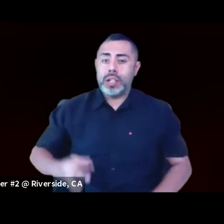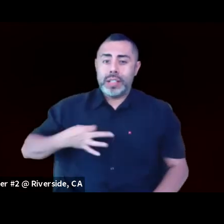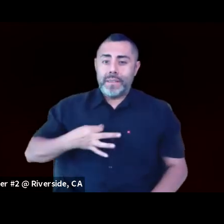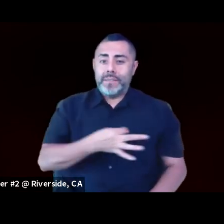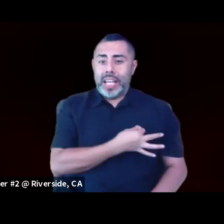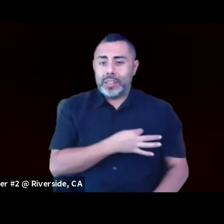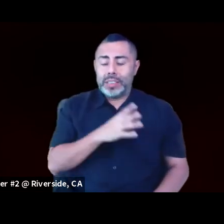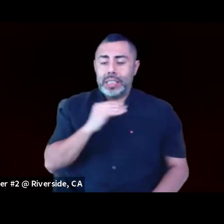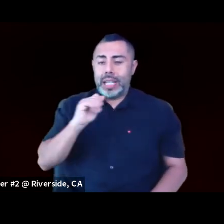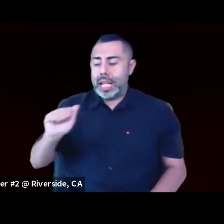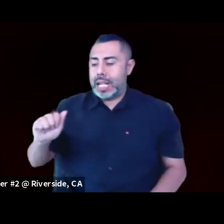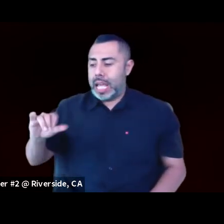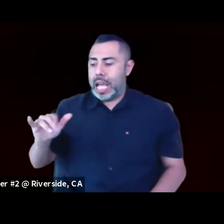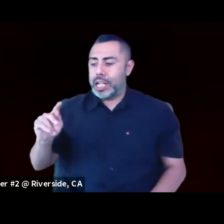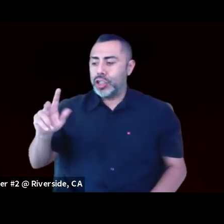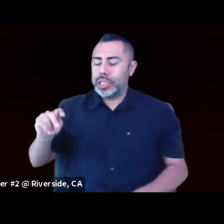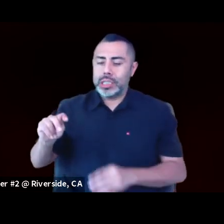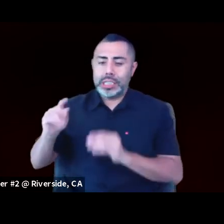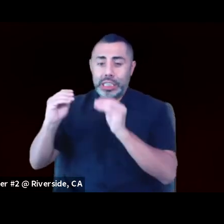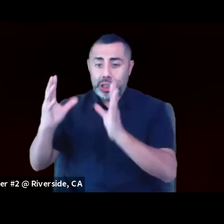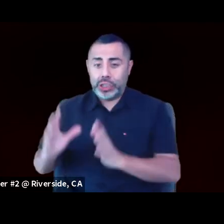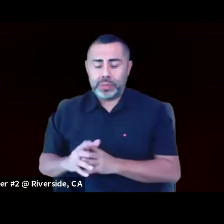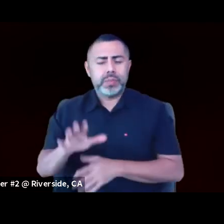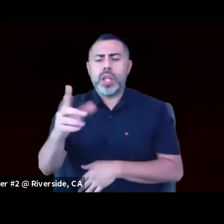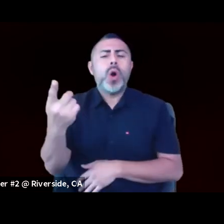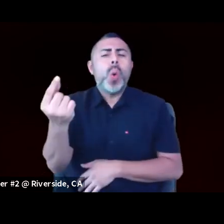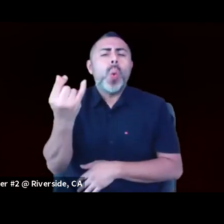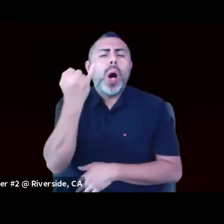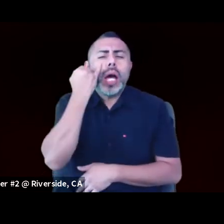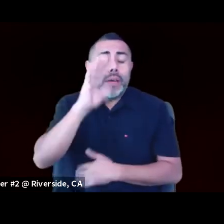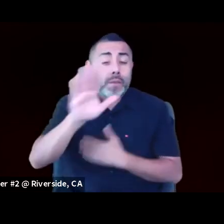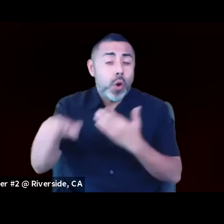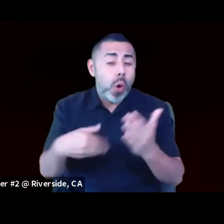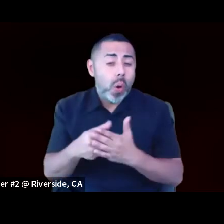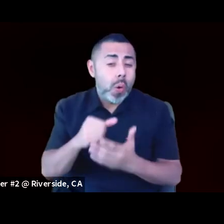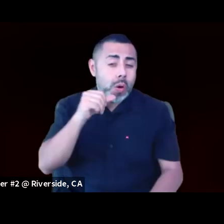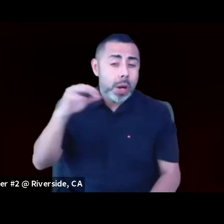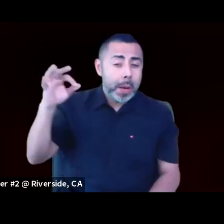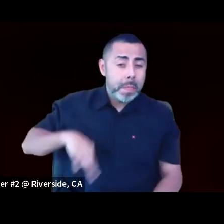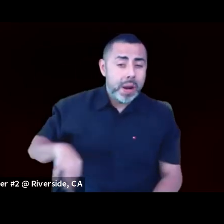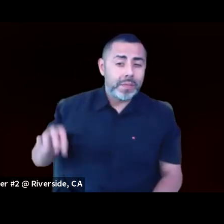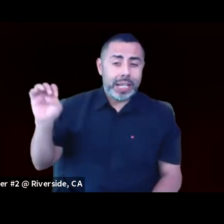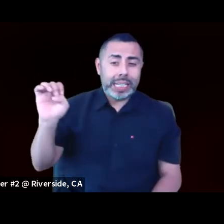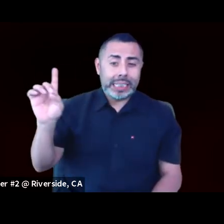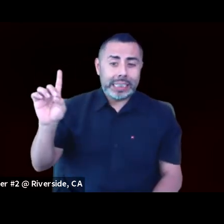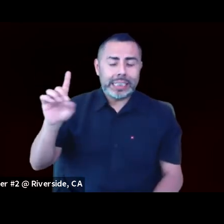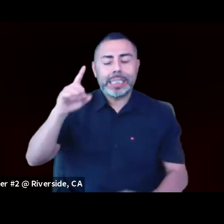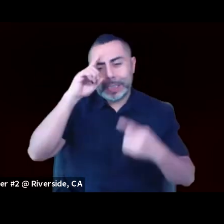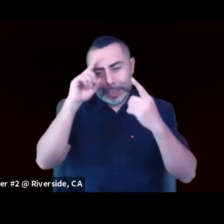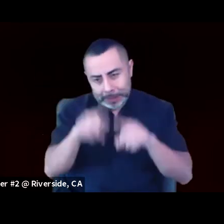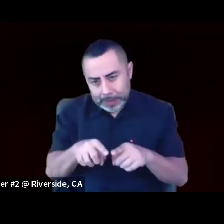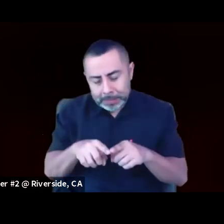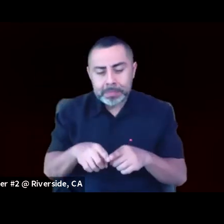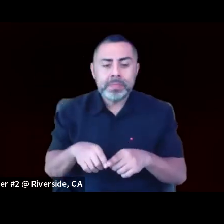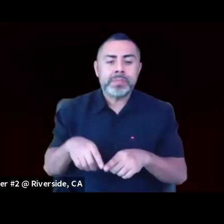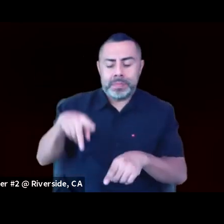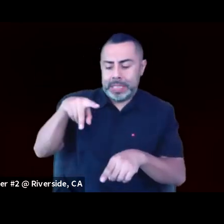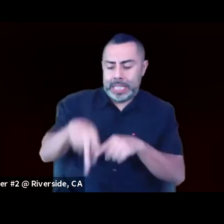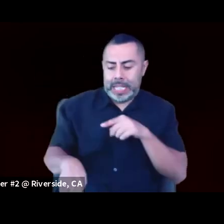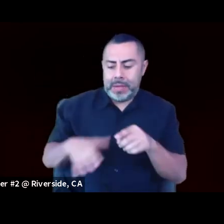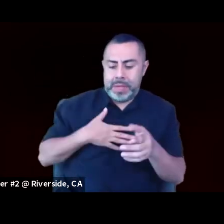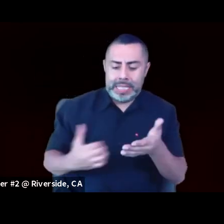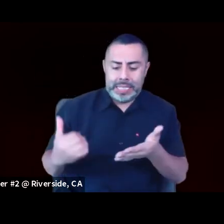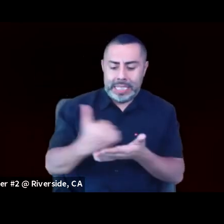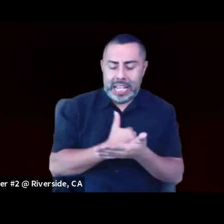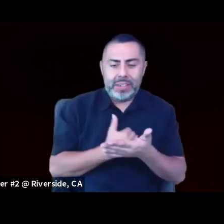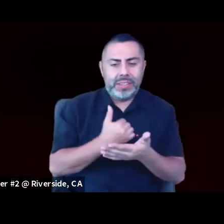And what if all nonprofit EDs agreed to cut their own salaries so they can keep paying the person who cleans